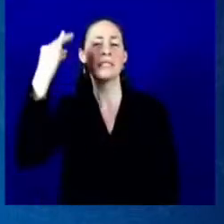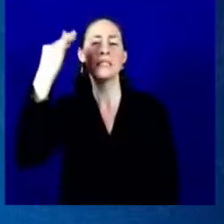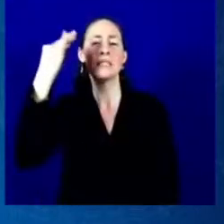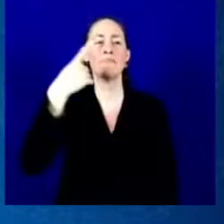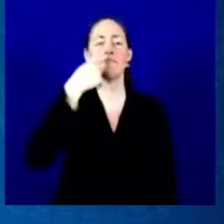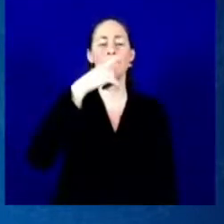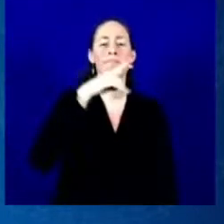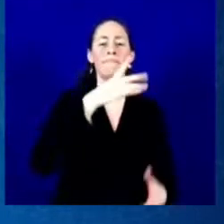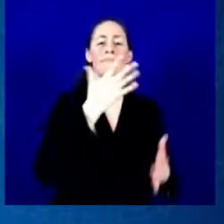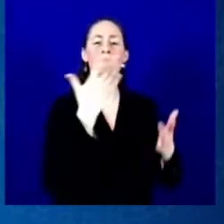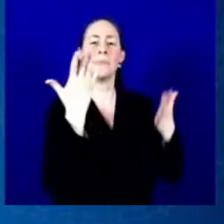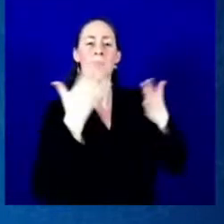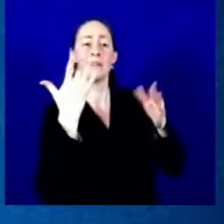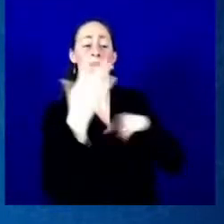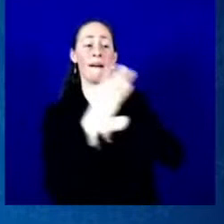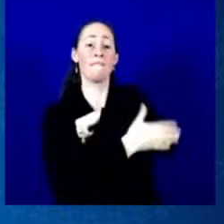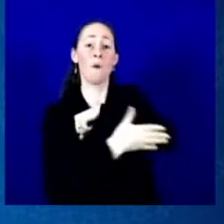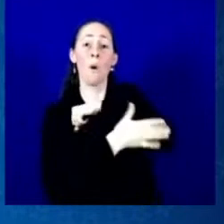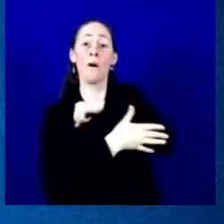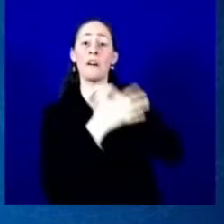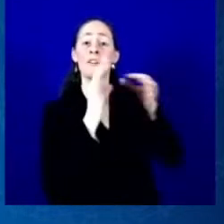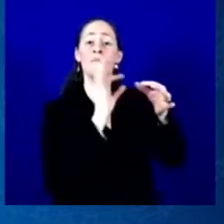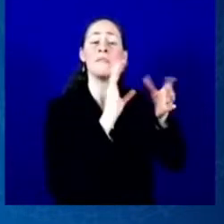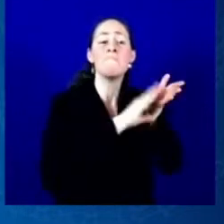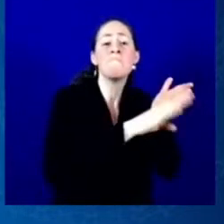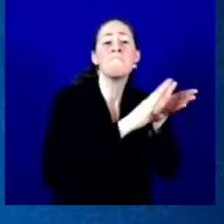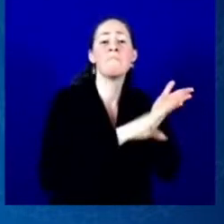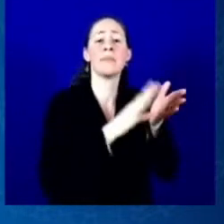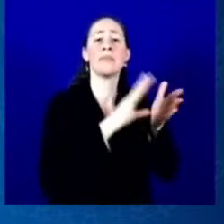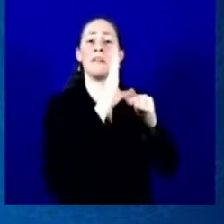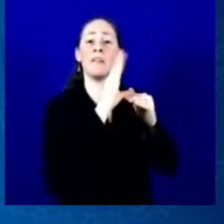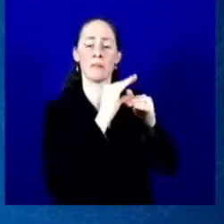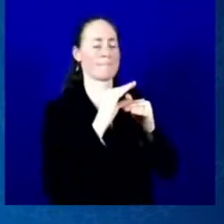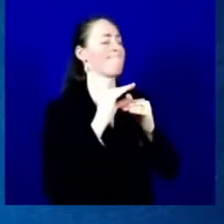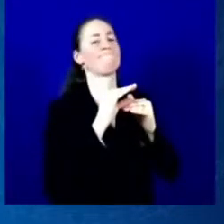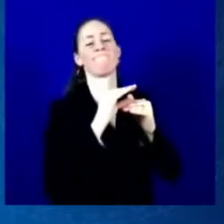you at home are wondering whether these jobs are for you.